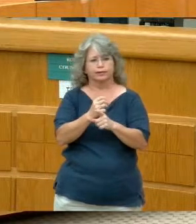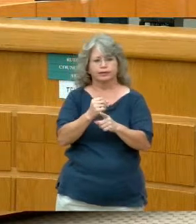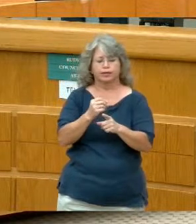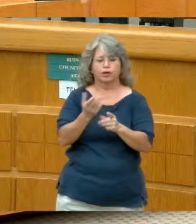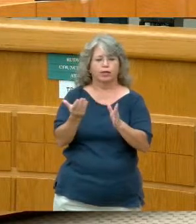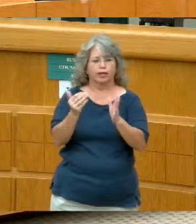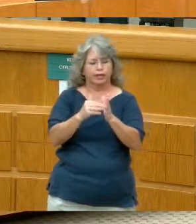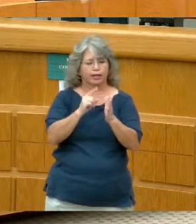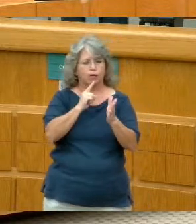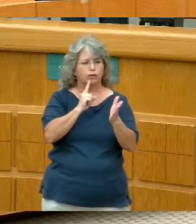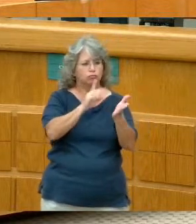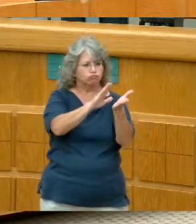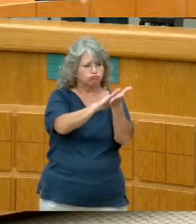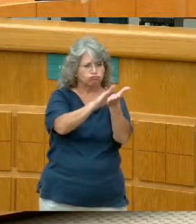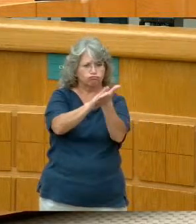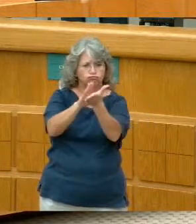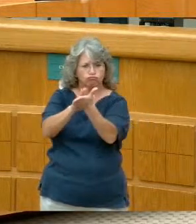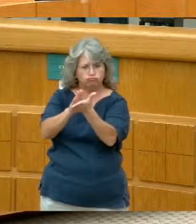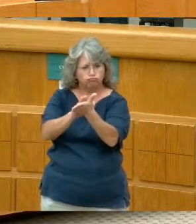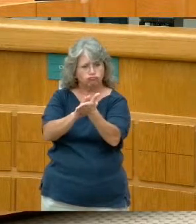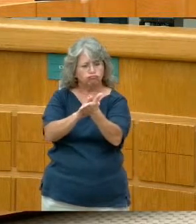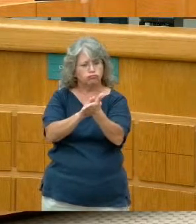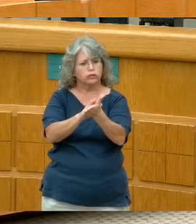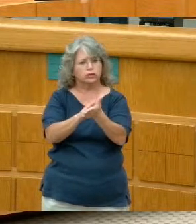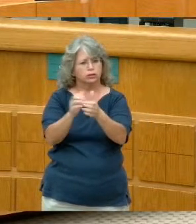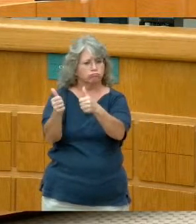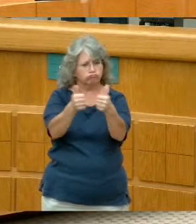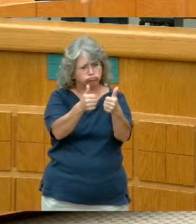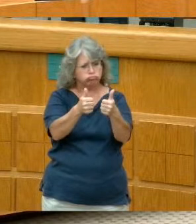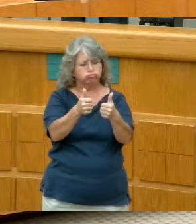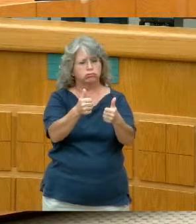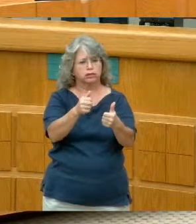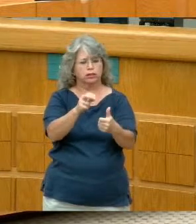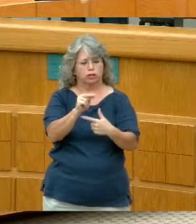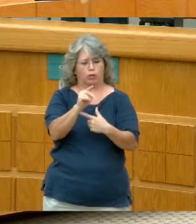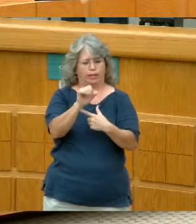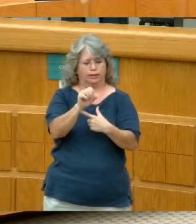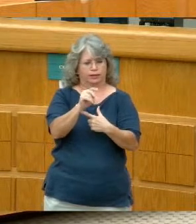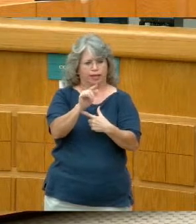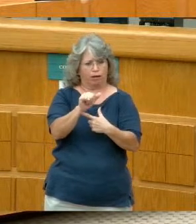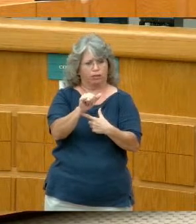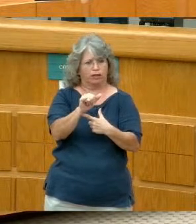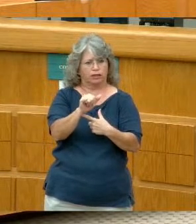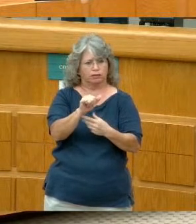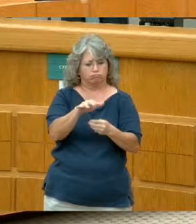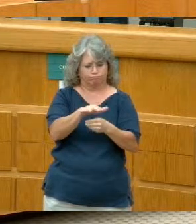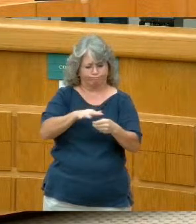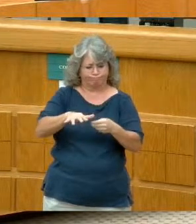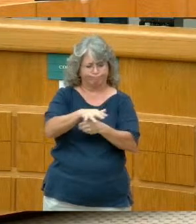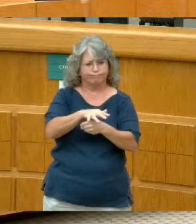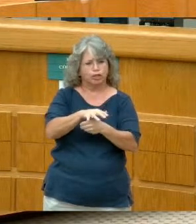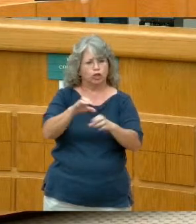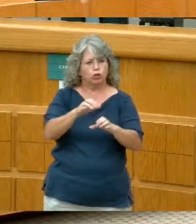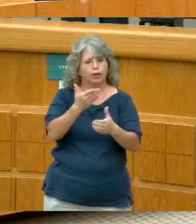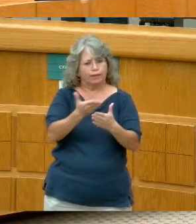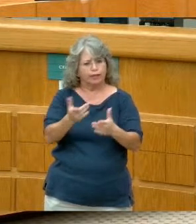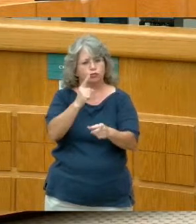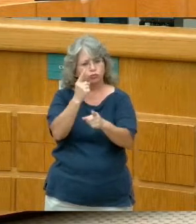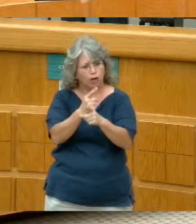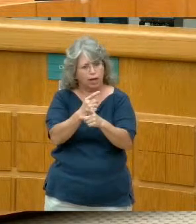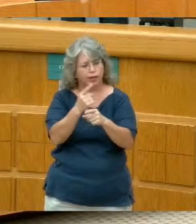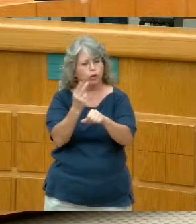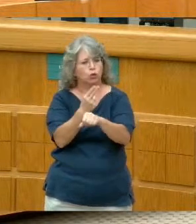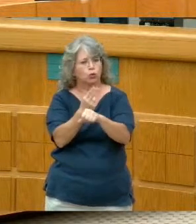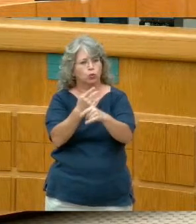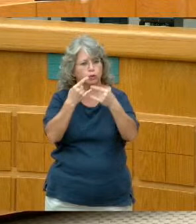again applaud our entire coastal Bend region, but particularly Nueces County, for doing it right and wearing their masks